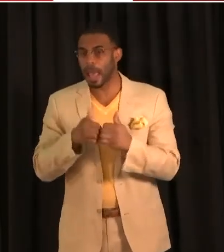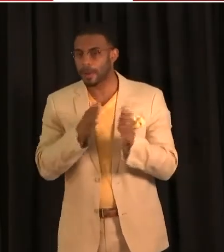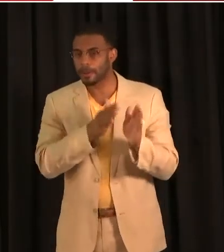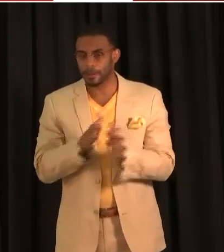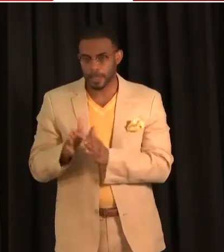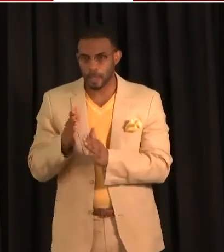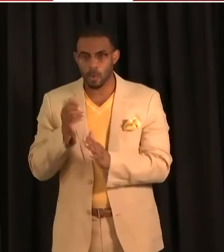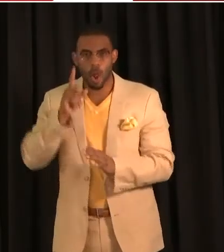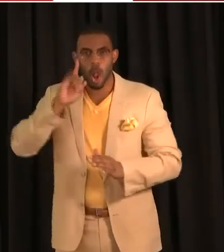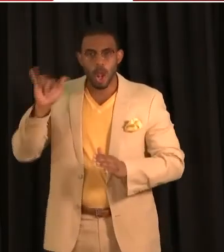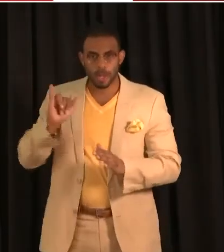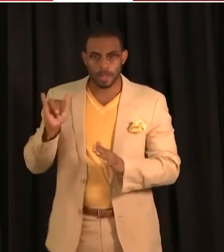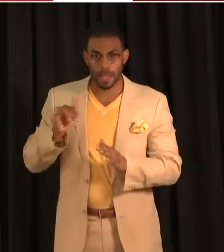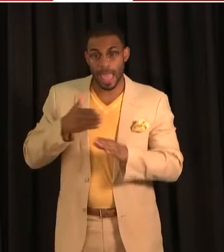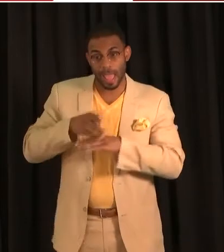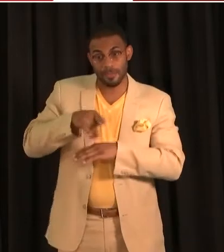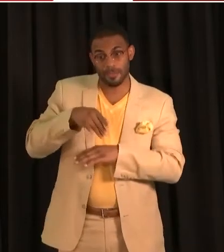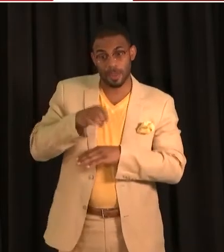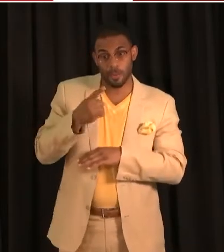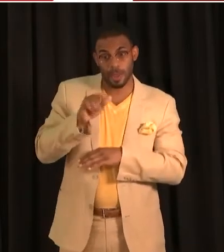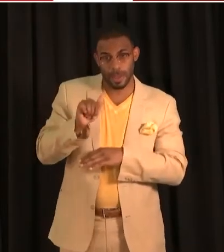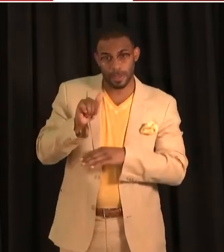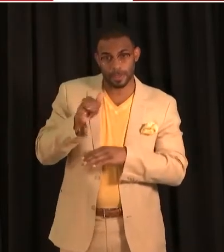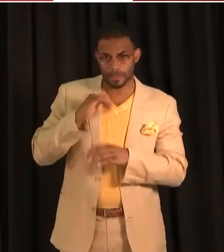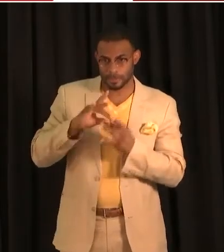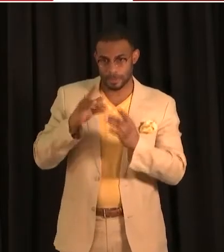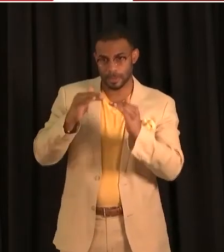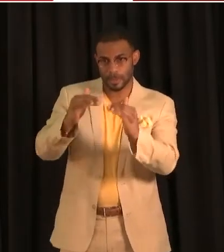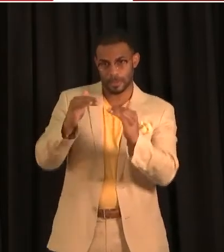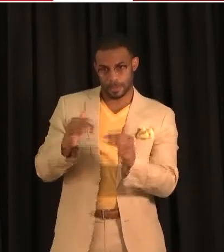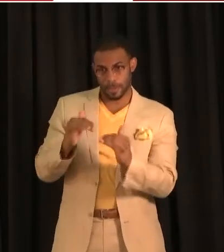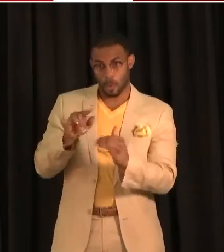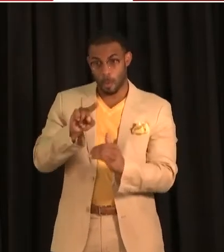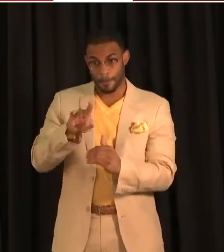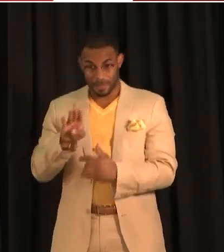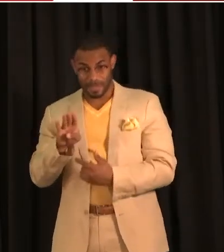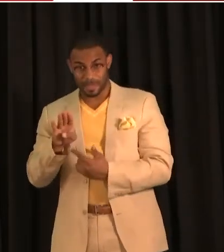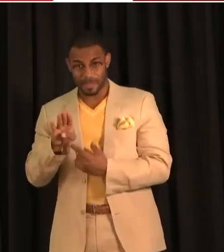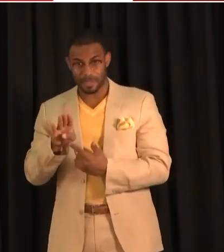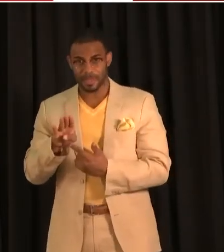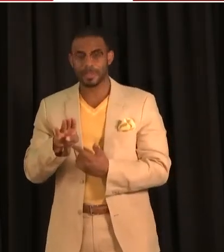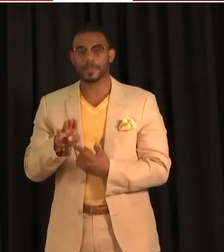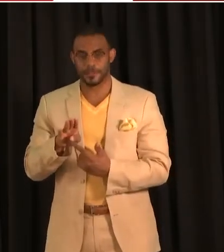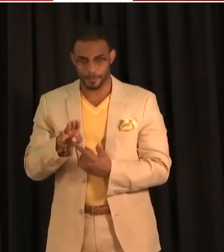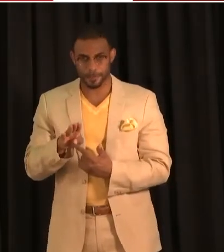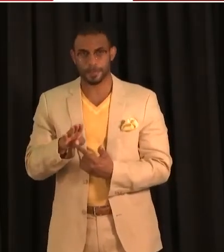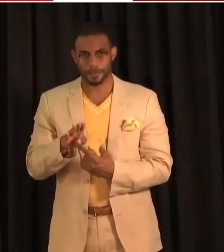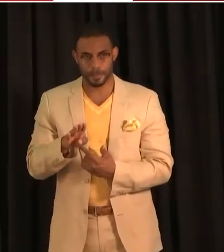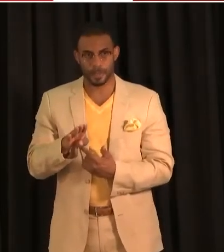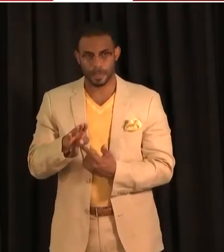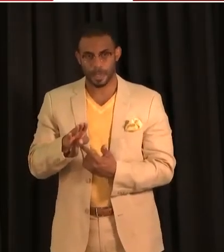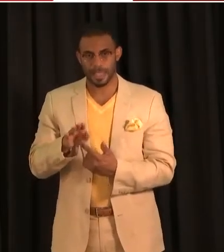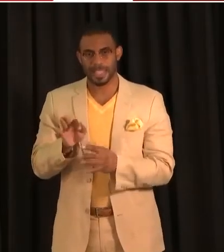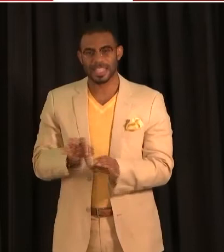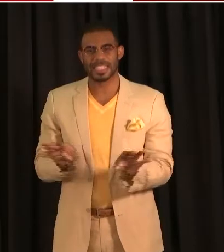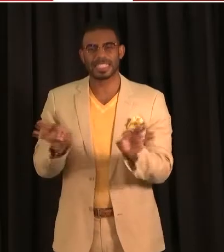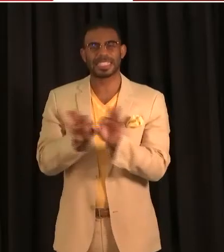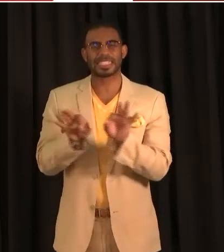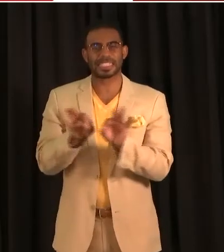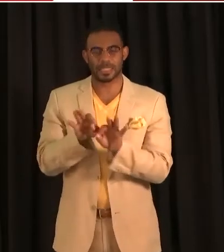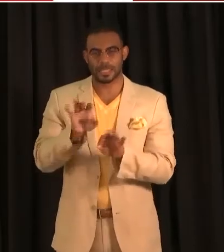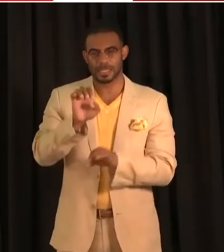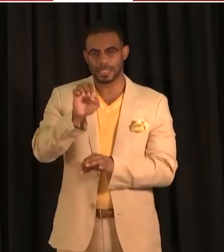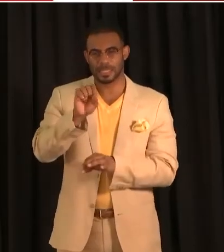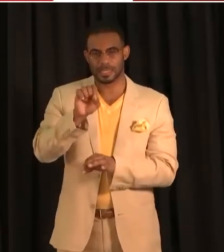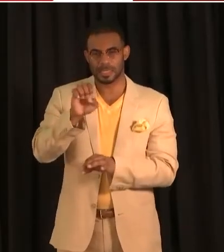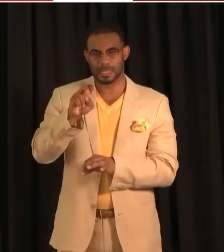about how this plan will roll out. After phase 1A, just to mention, phase 1B is essential workers. So those who had to show up